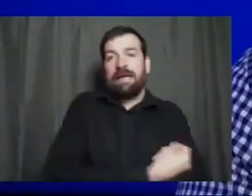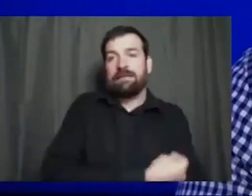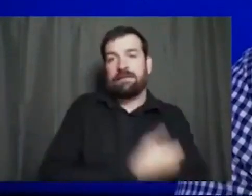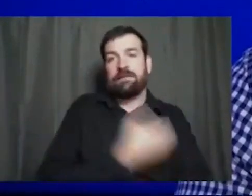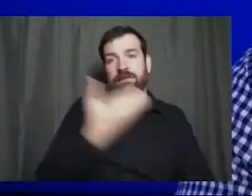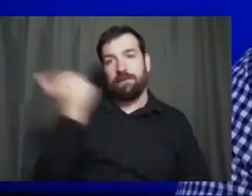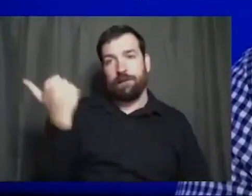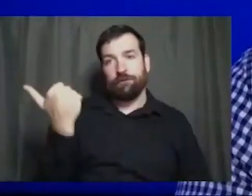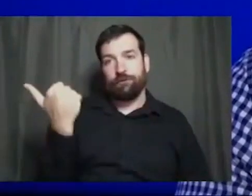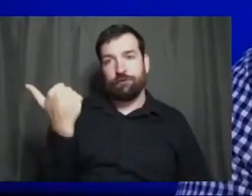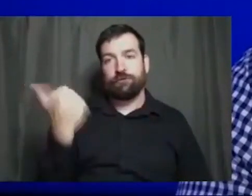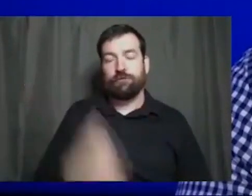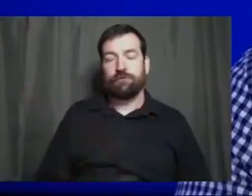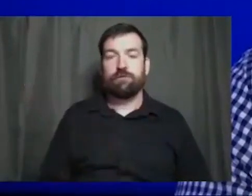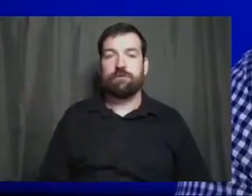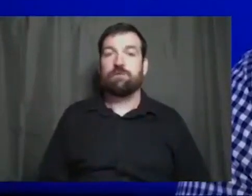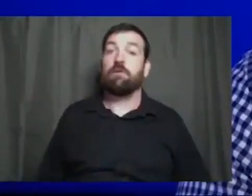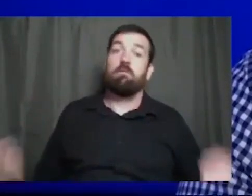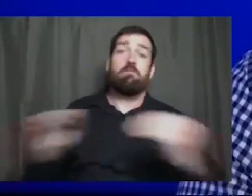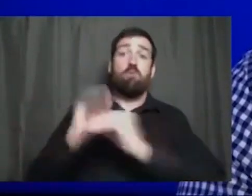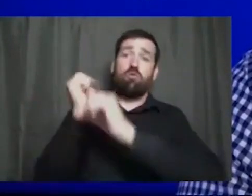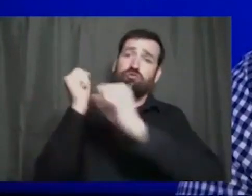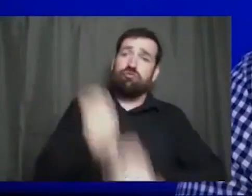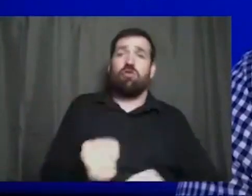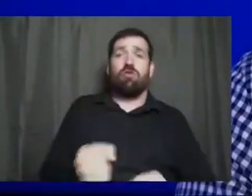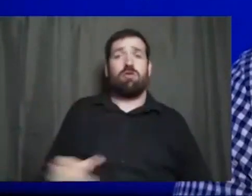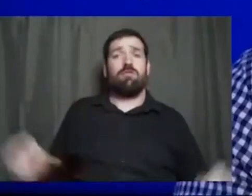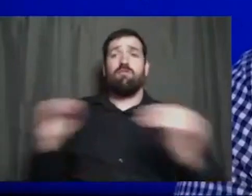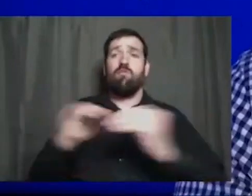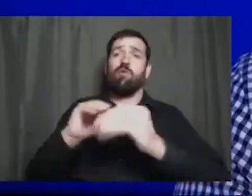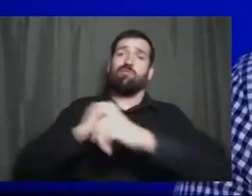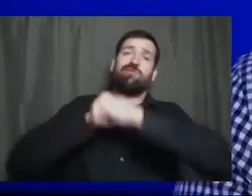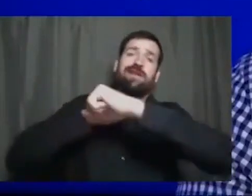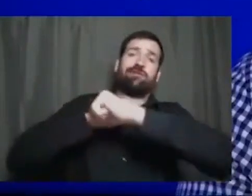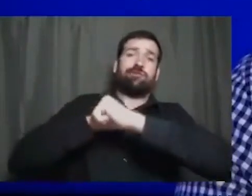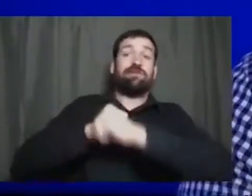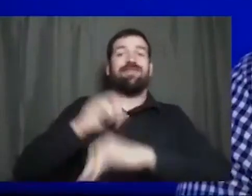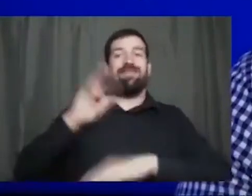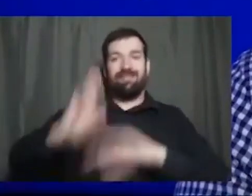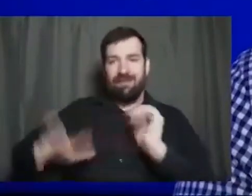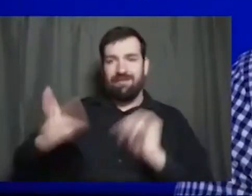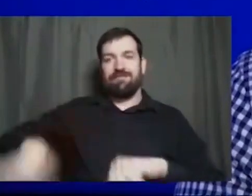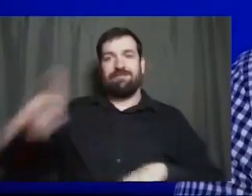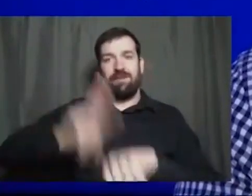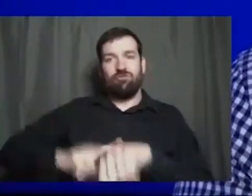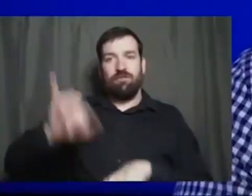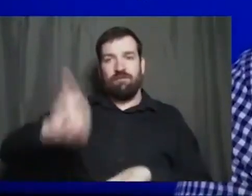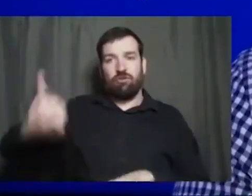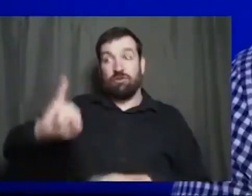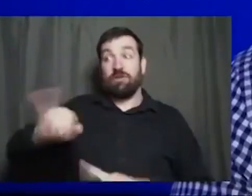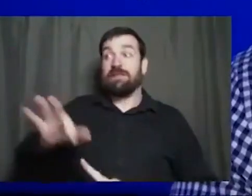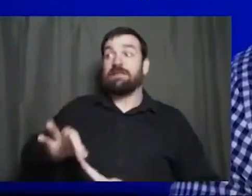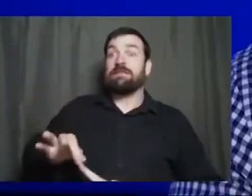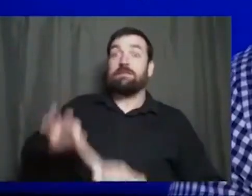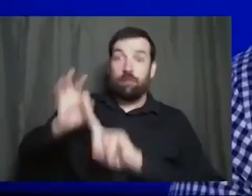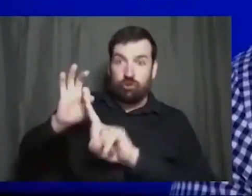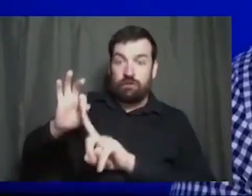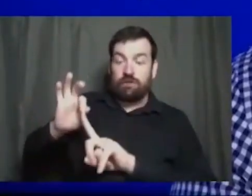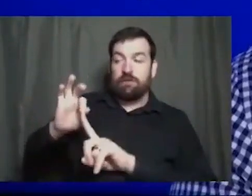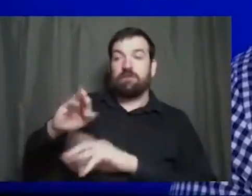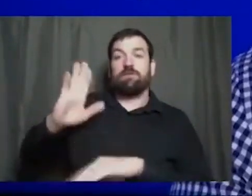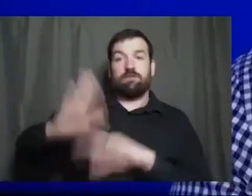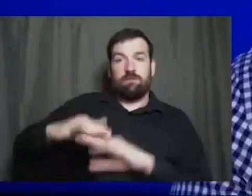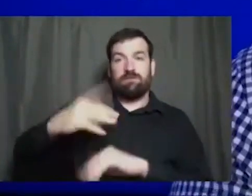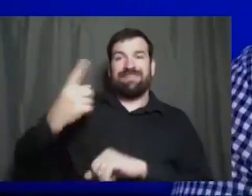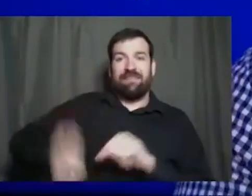is going to be more robust, going to protect you better than a natural infection. So especially one that's over a year old. So I would